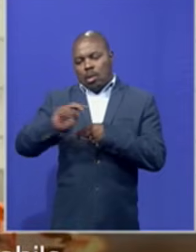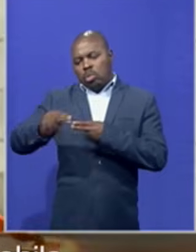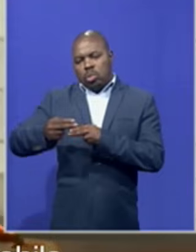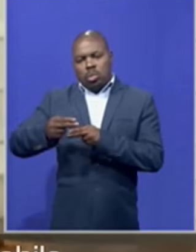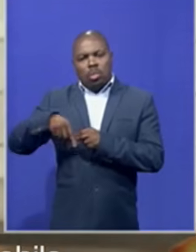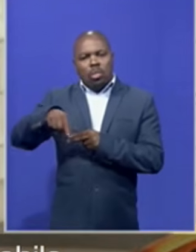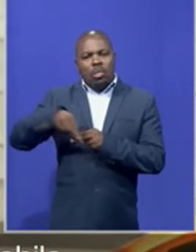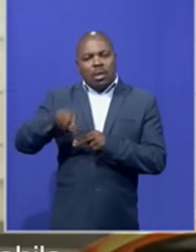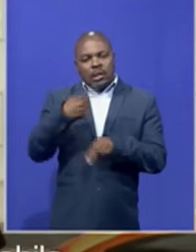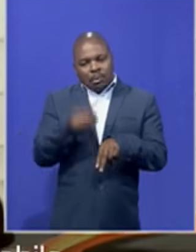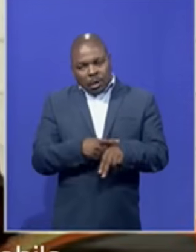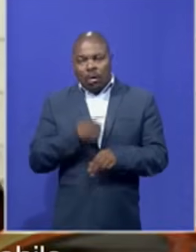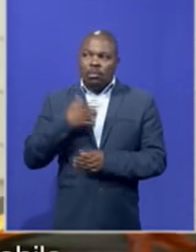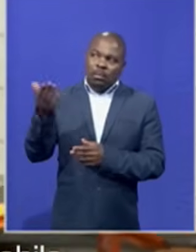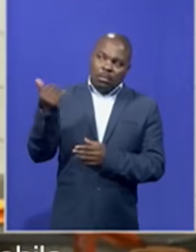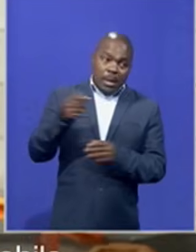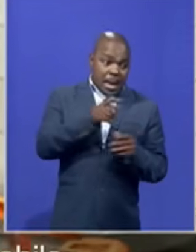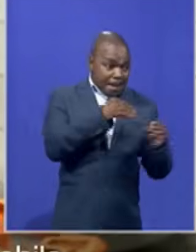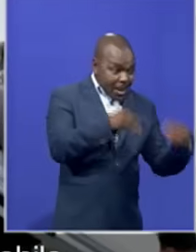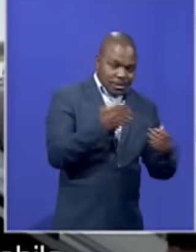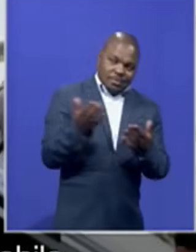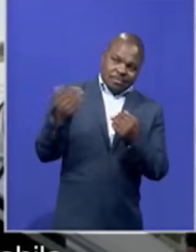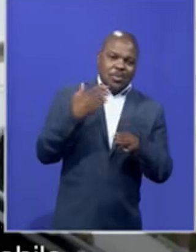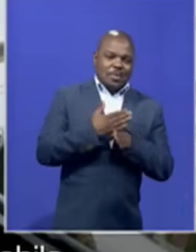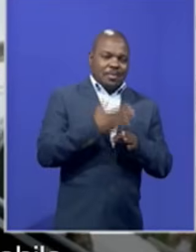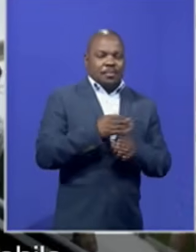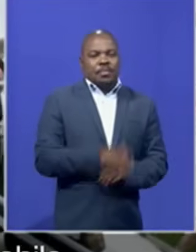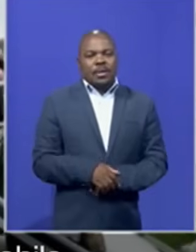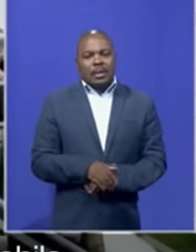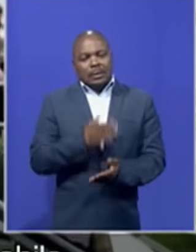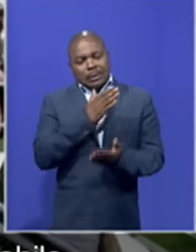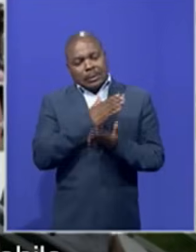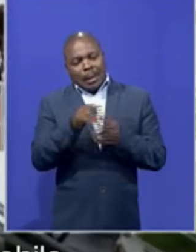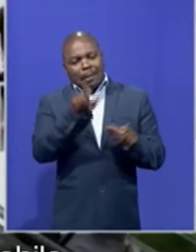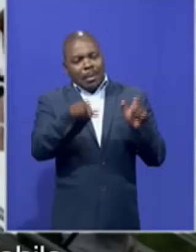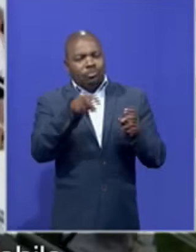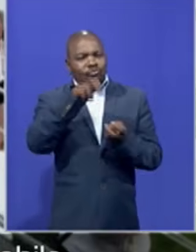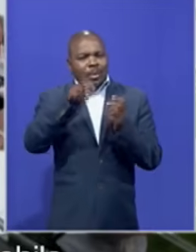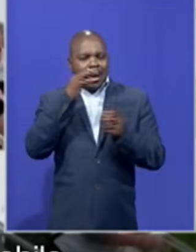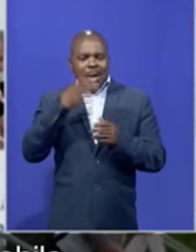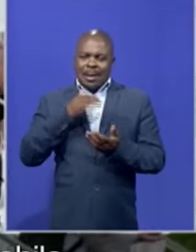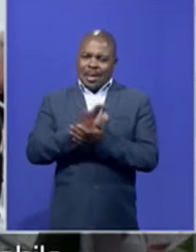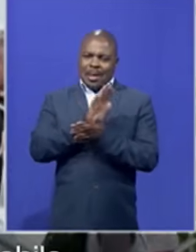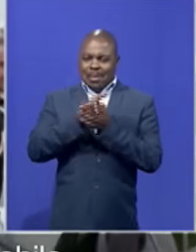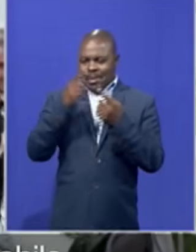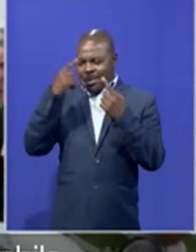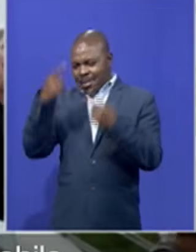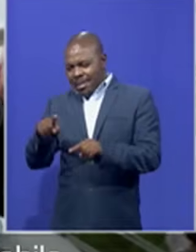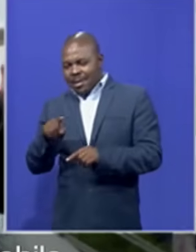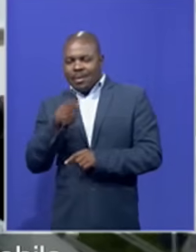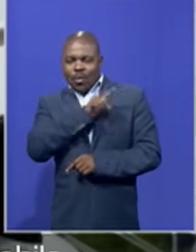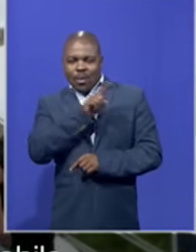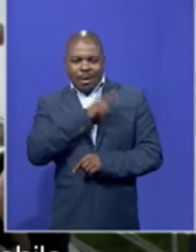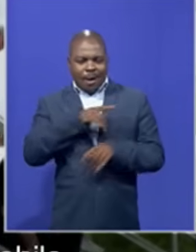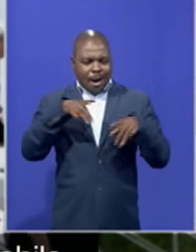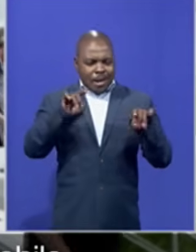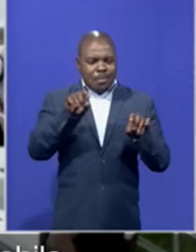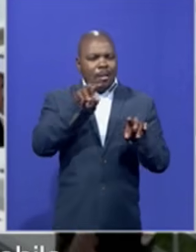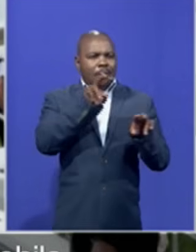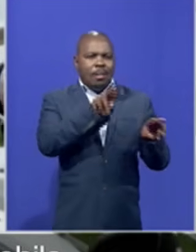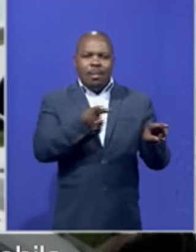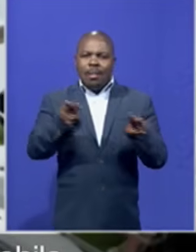using from time to time when the hotel gets busy. Ba bangwe ba baeti ba re ba thabetše go etela Hoedspruit go bona diphoofolo tša leshoka go